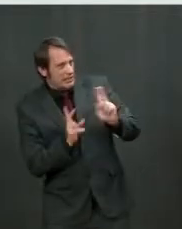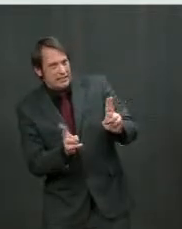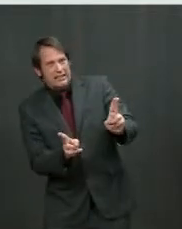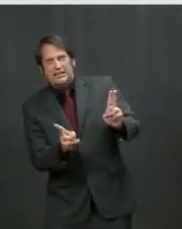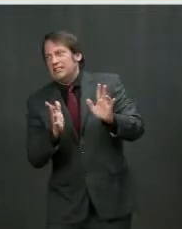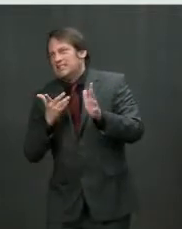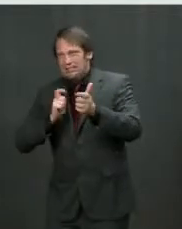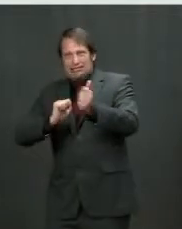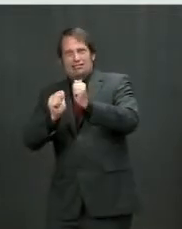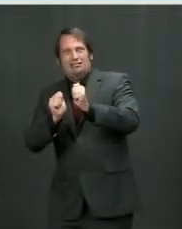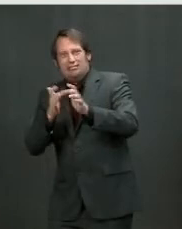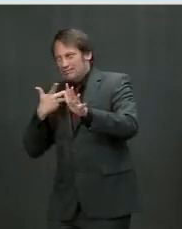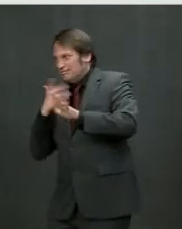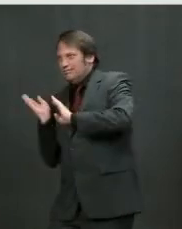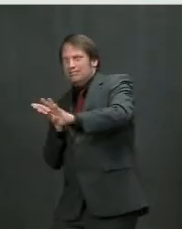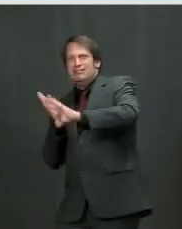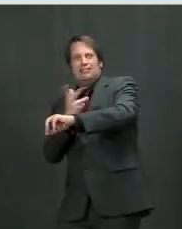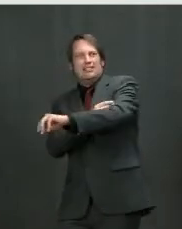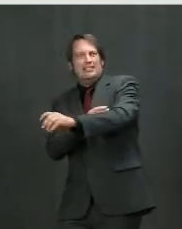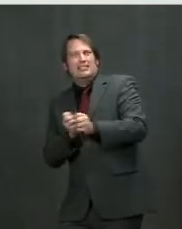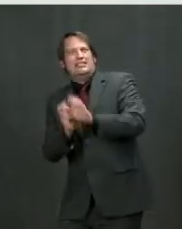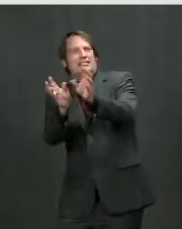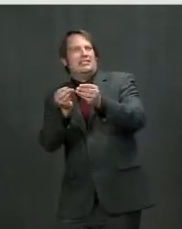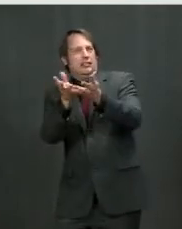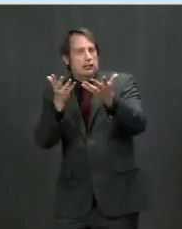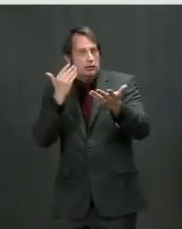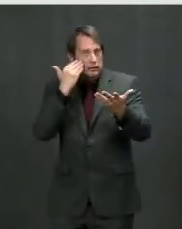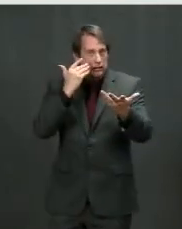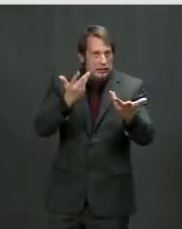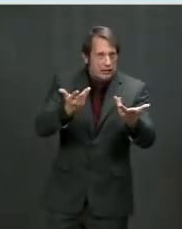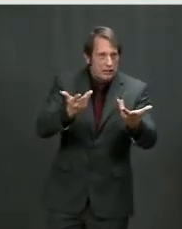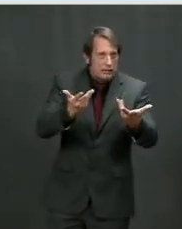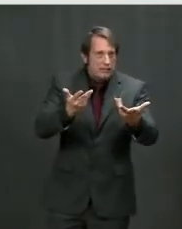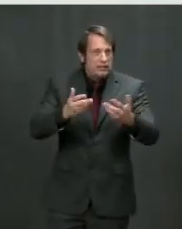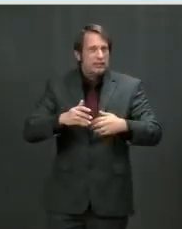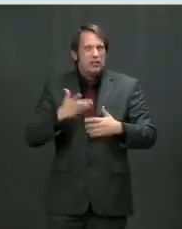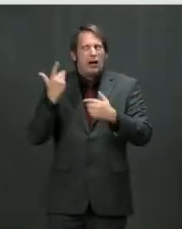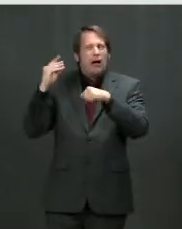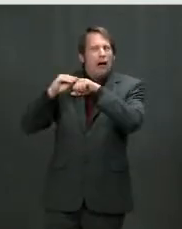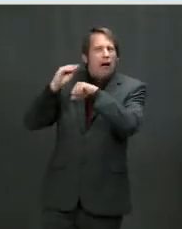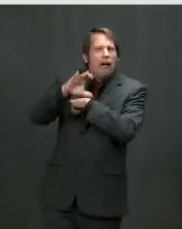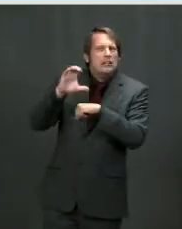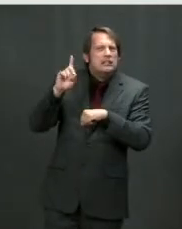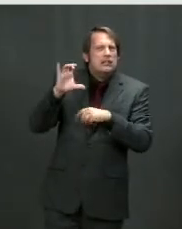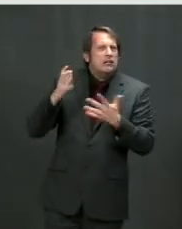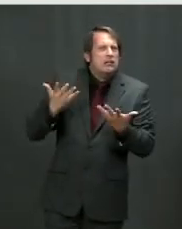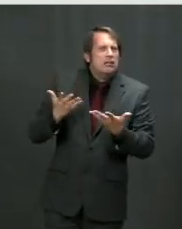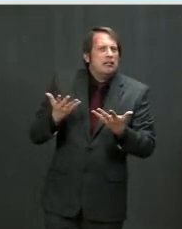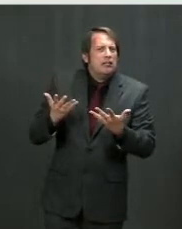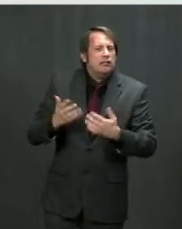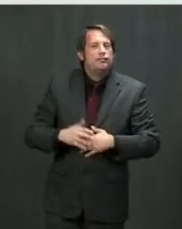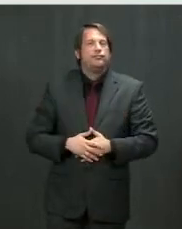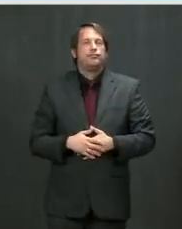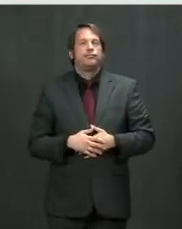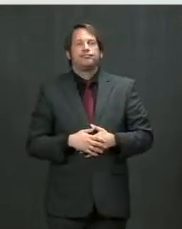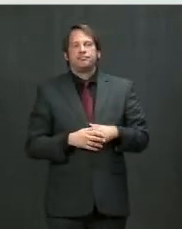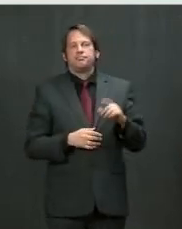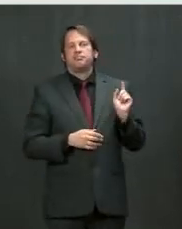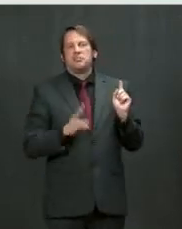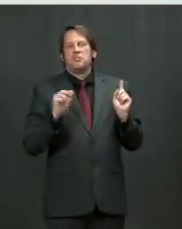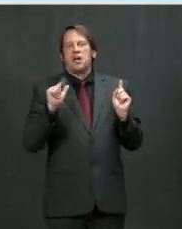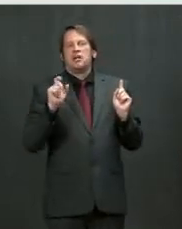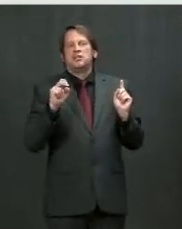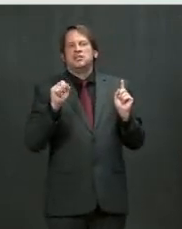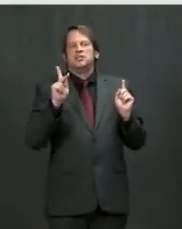officials. Yeah, as I mentioned, we've been in close touch with the state. Our guidance on youth sports is actually pretty articulate with regard to